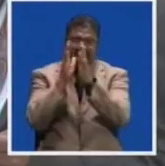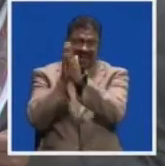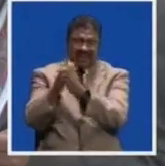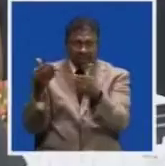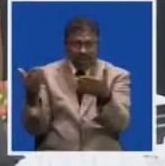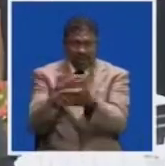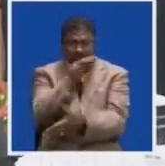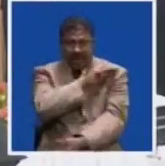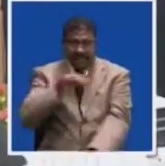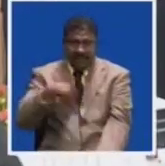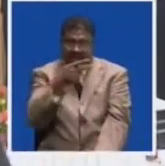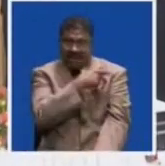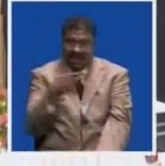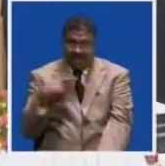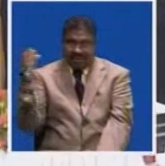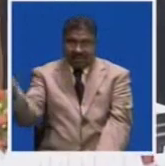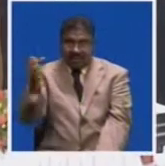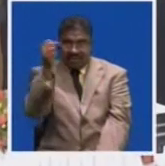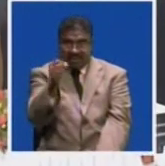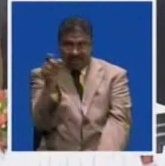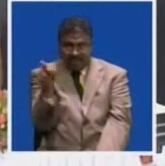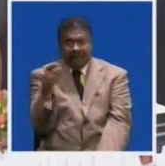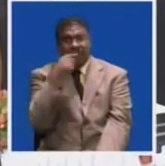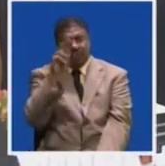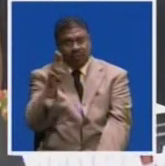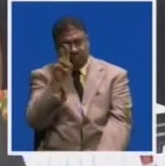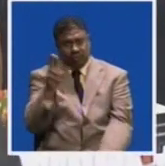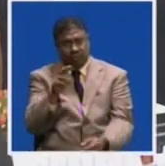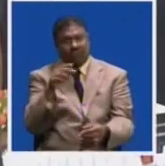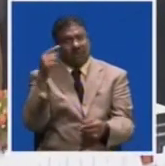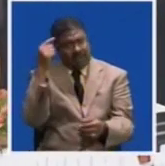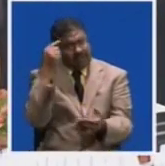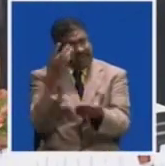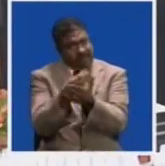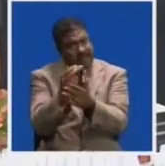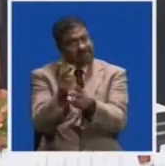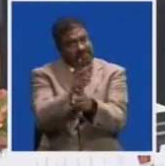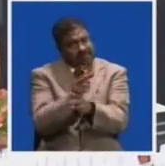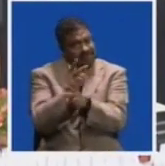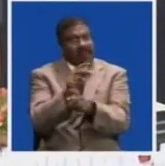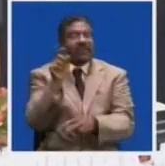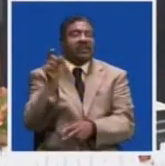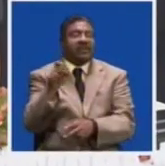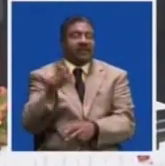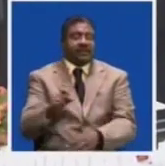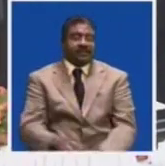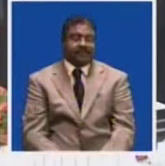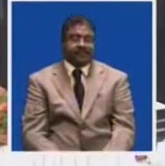appointed permanent secretaries to ensure prudent utilization of public resources.